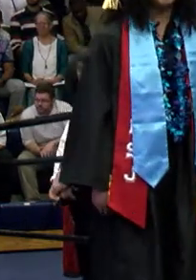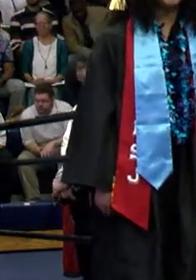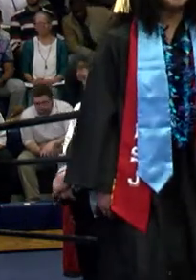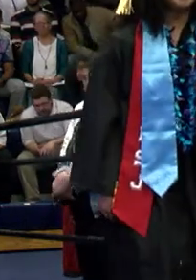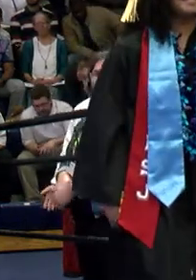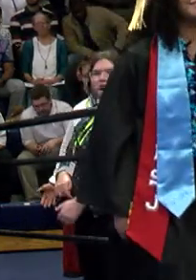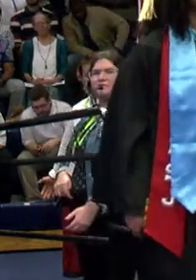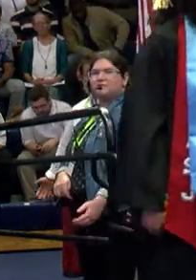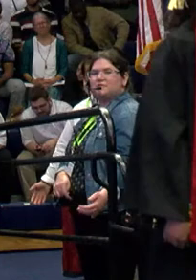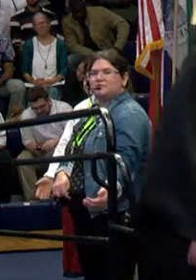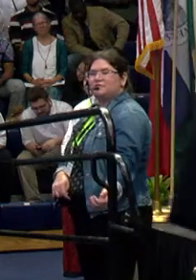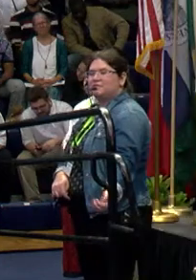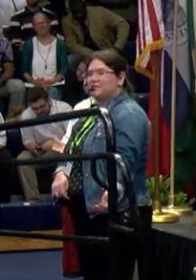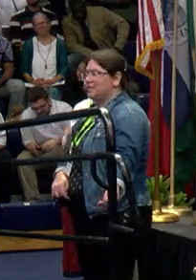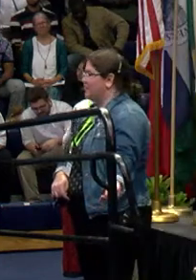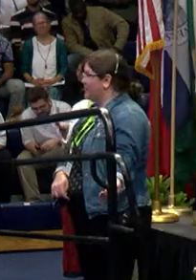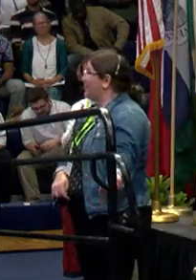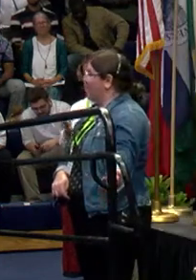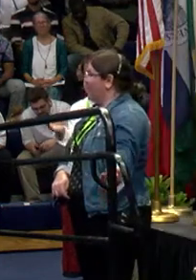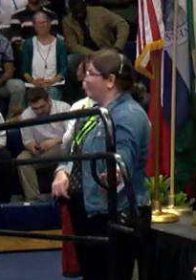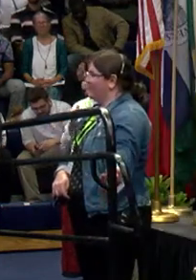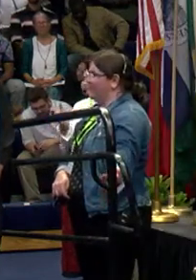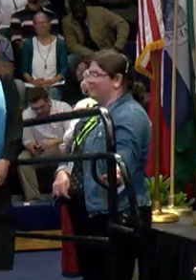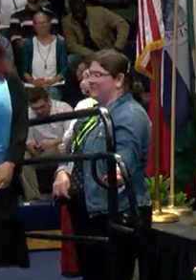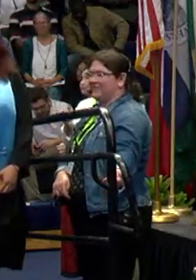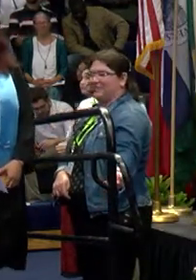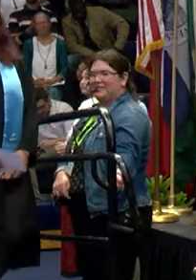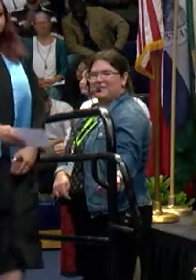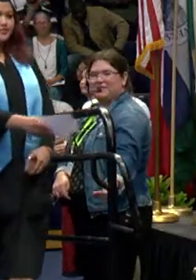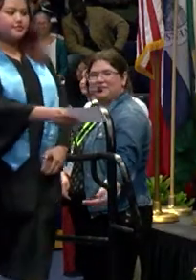Rachel Victoria Cathy.